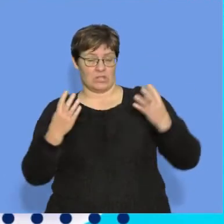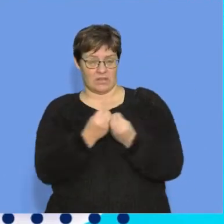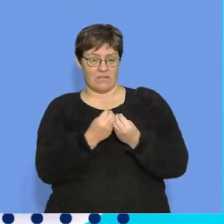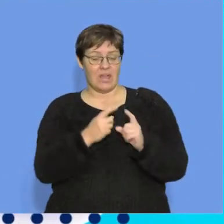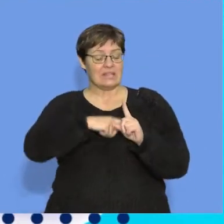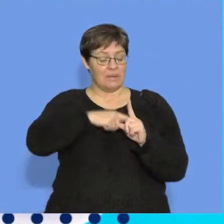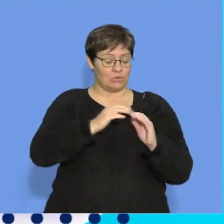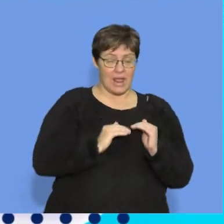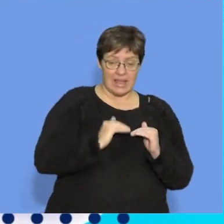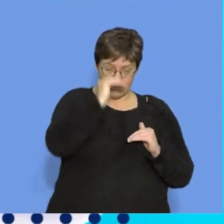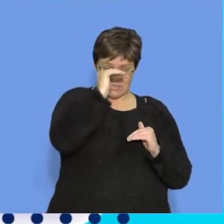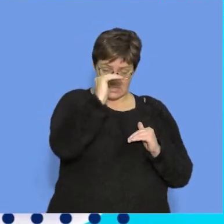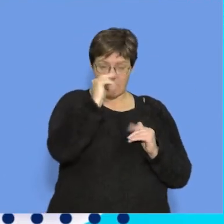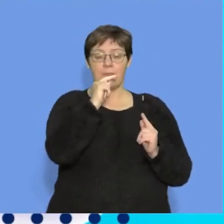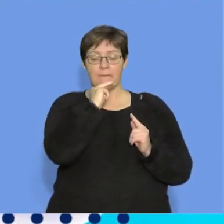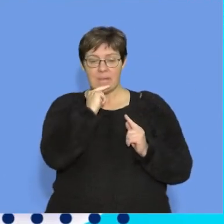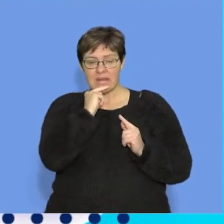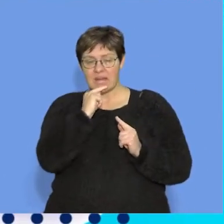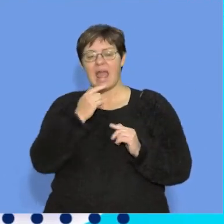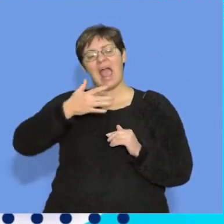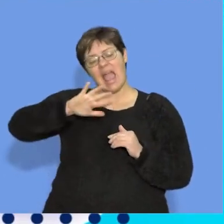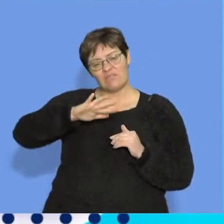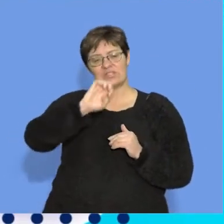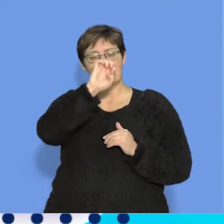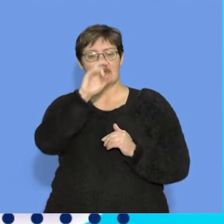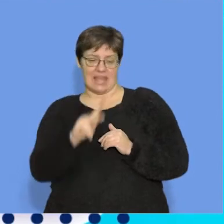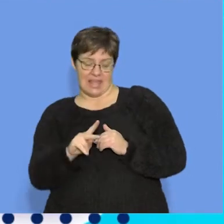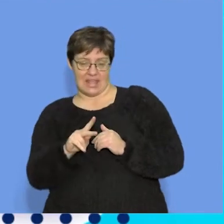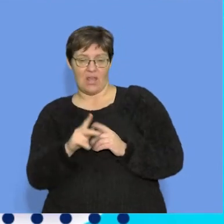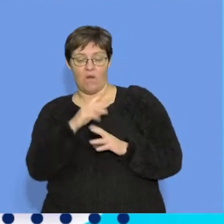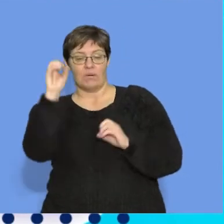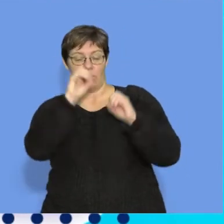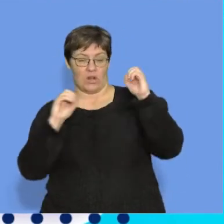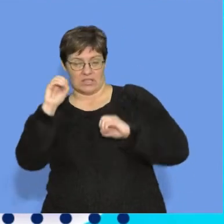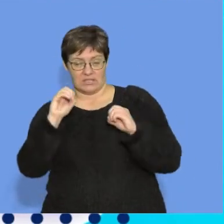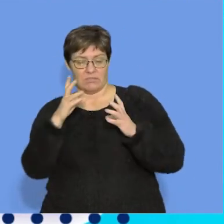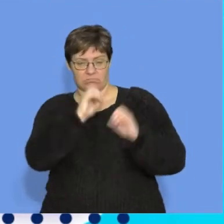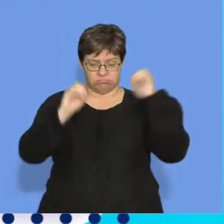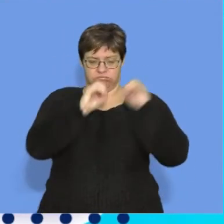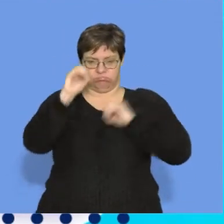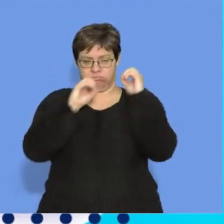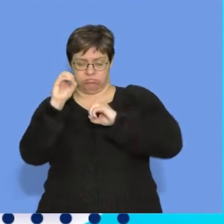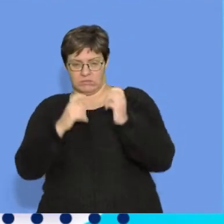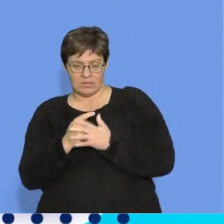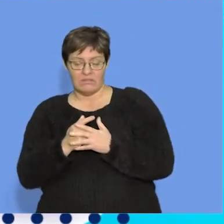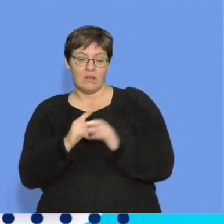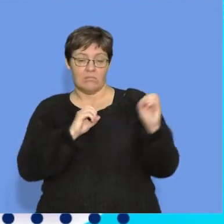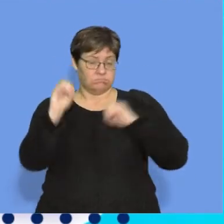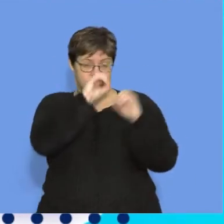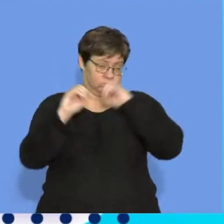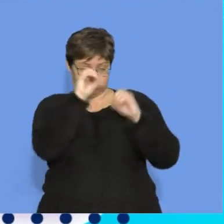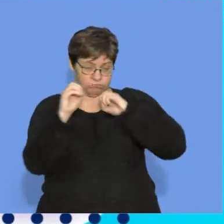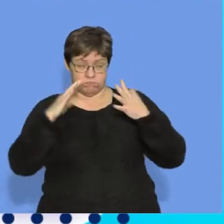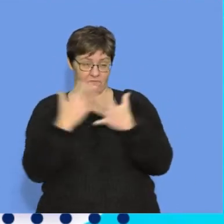the temperature, you're increasing the average kinetic energy of the molecules. And we've already said, if those molecules are